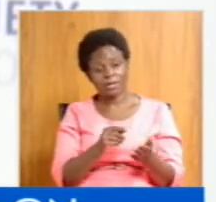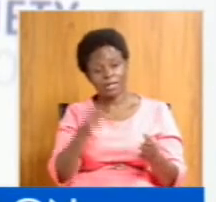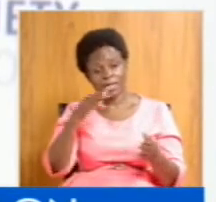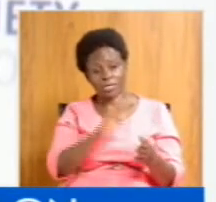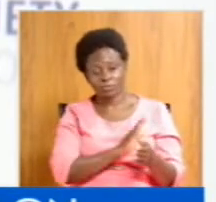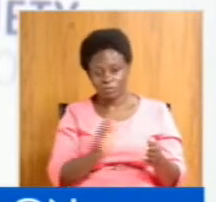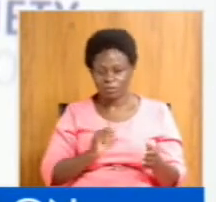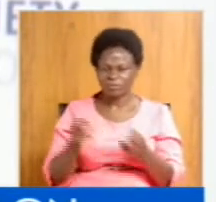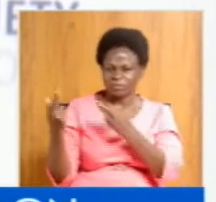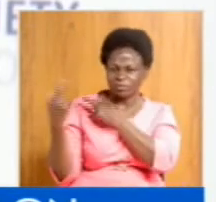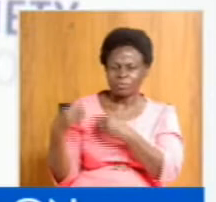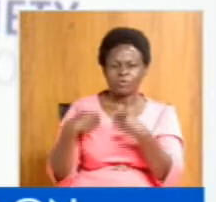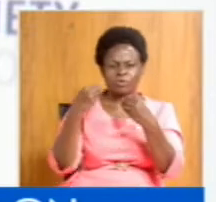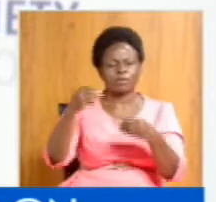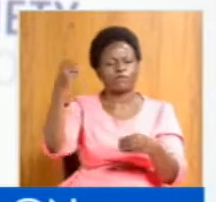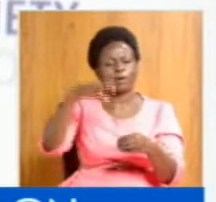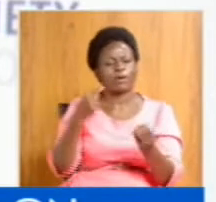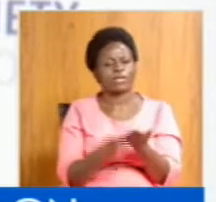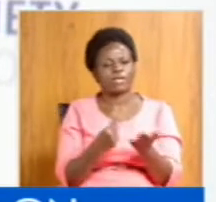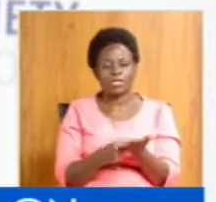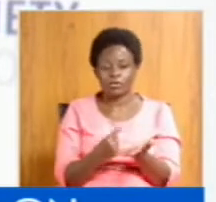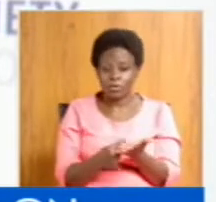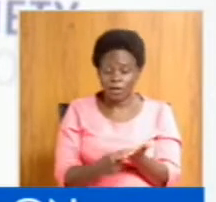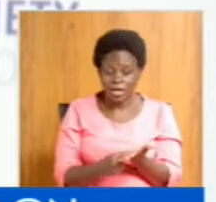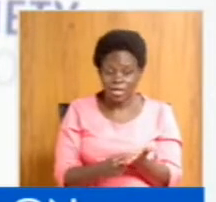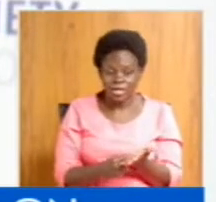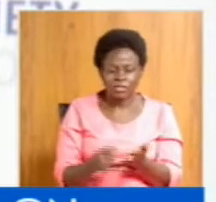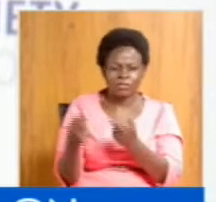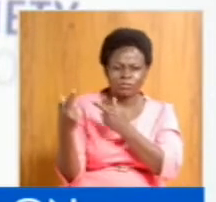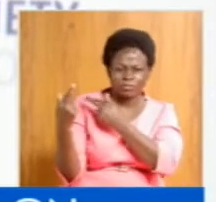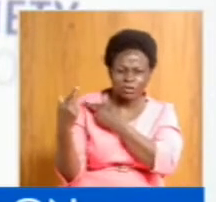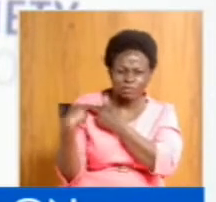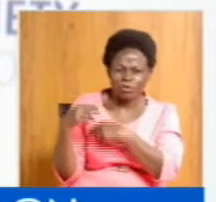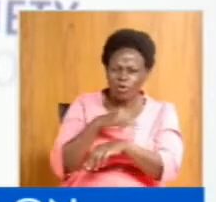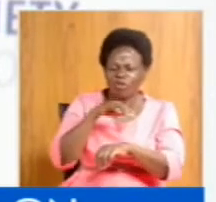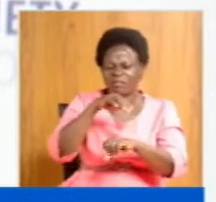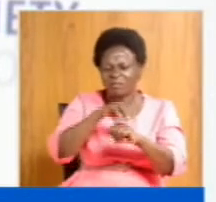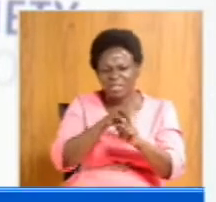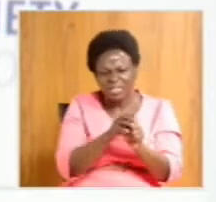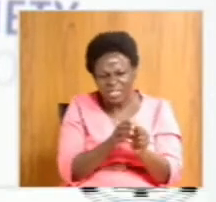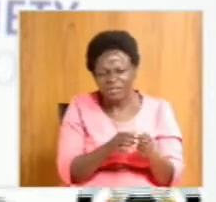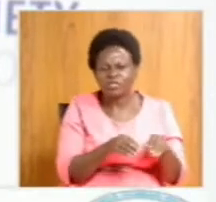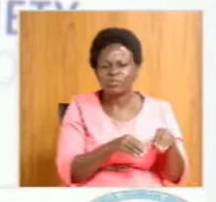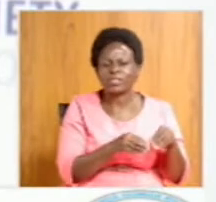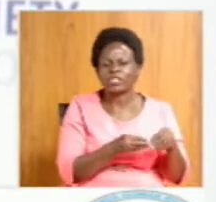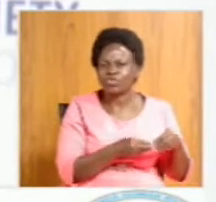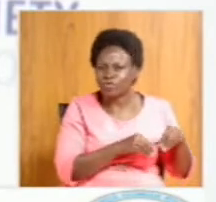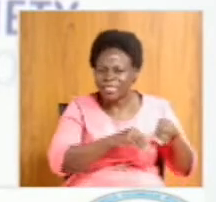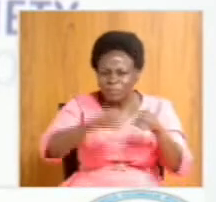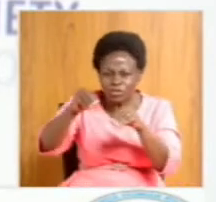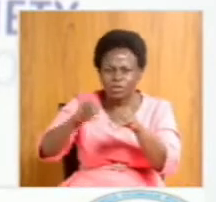mandated to provide electricity to Ugandans. It was in charge of all the aspects of generation, transmission, and distribution.